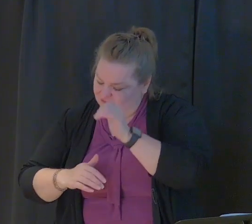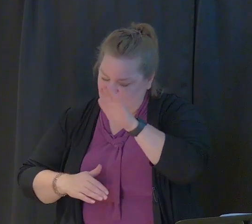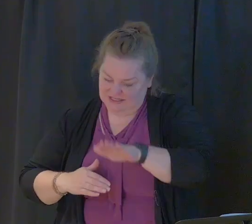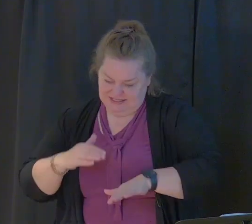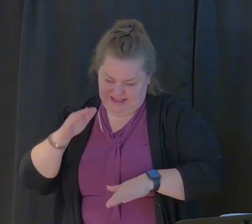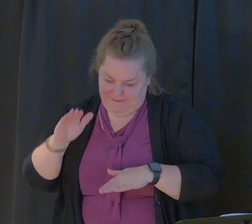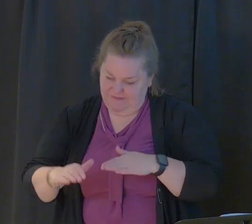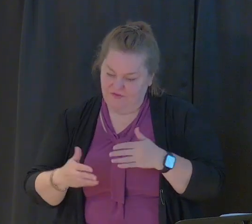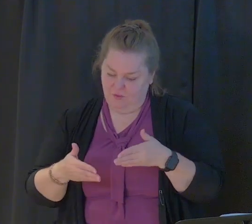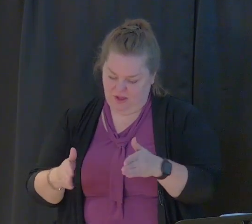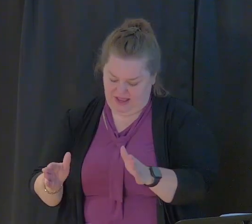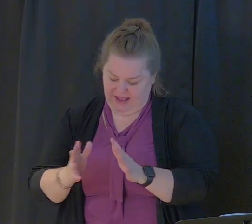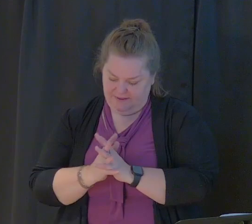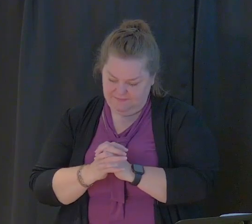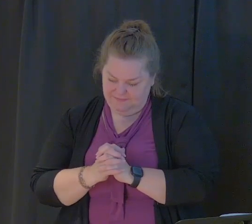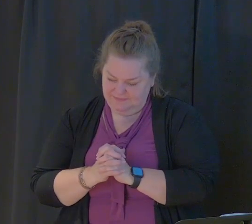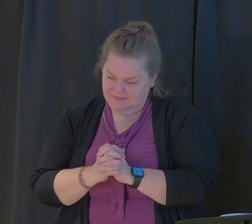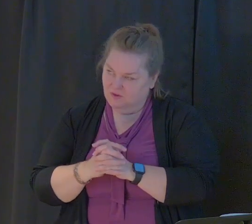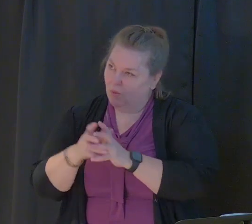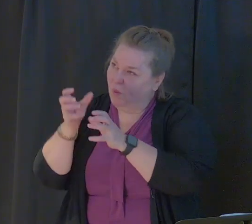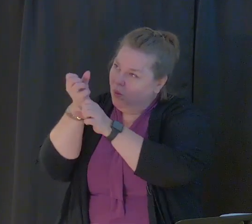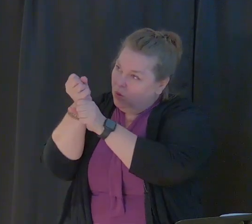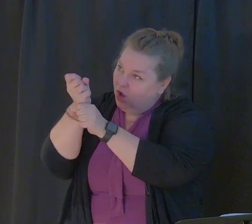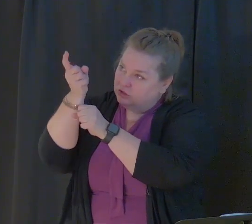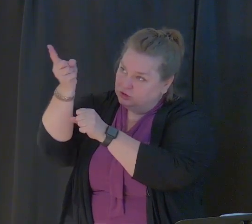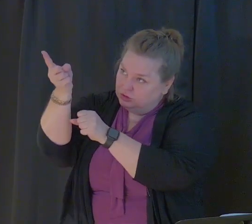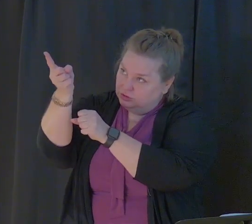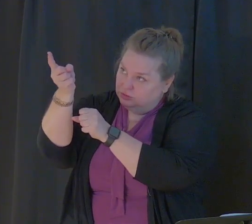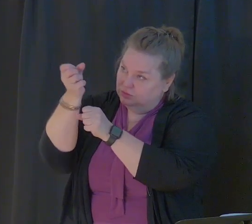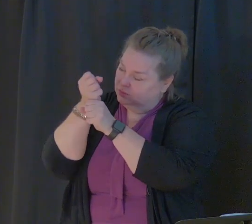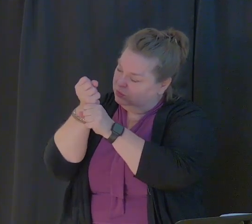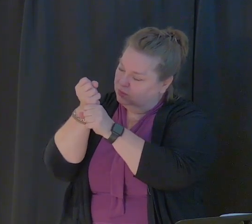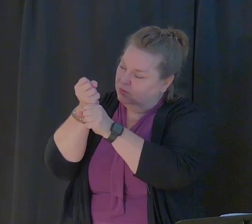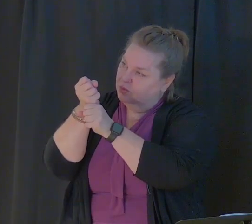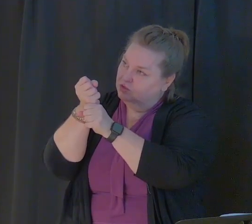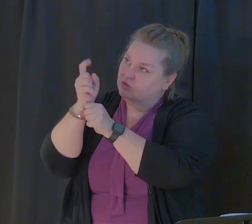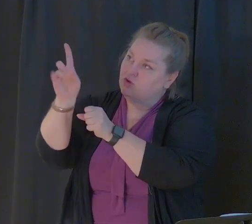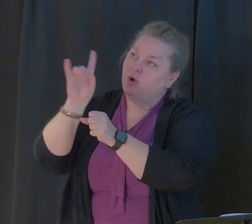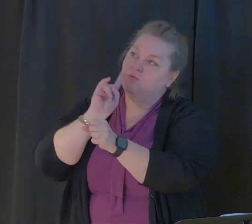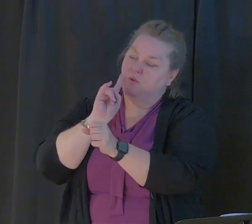is hold on to you. Hold on to your